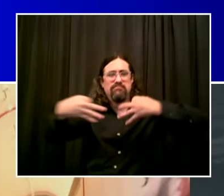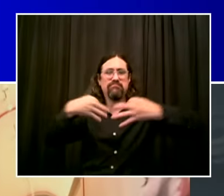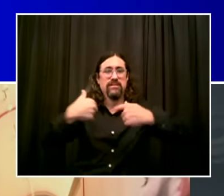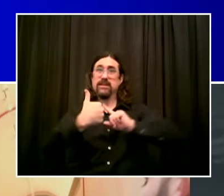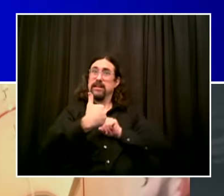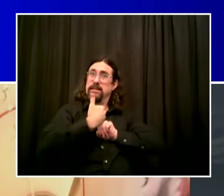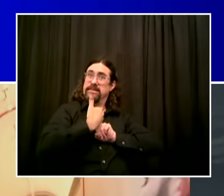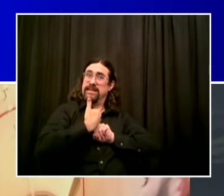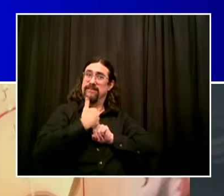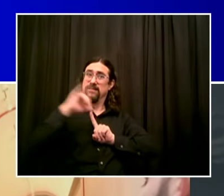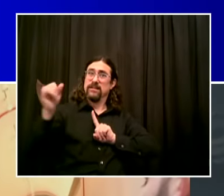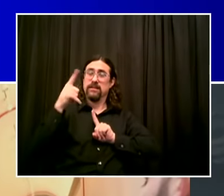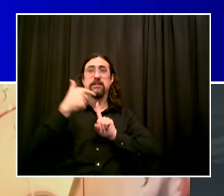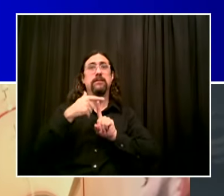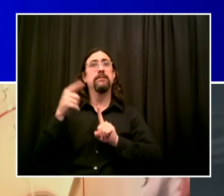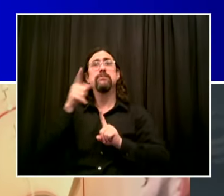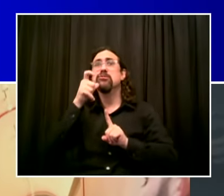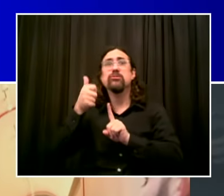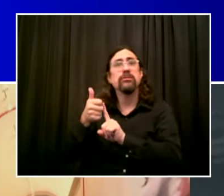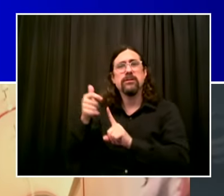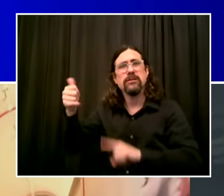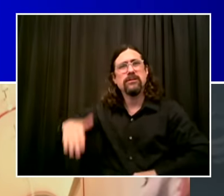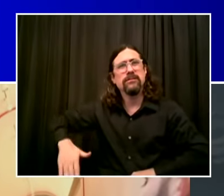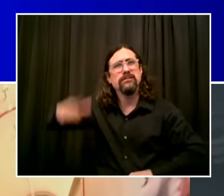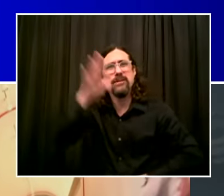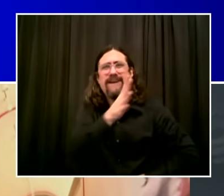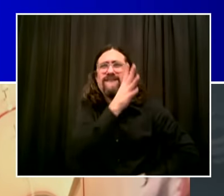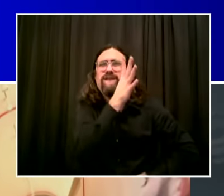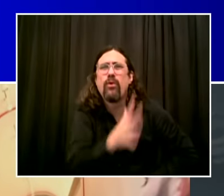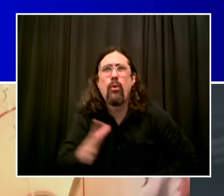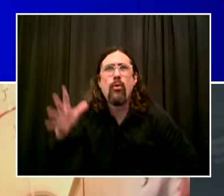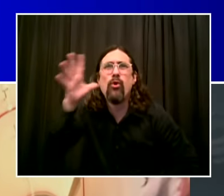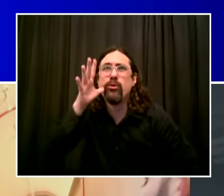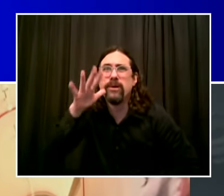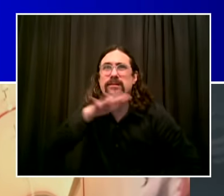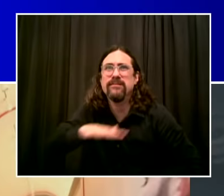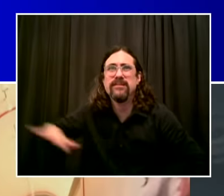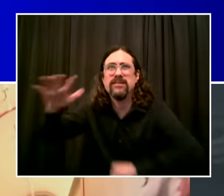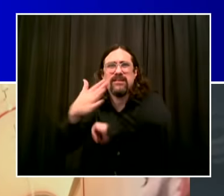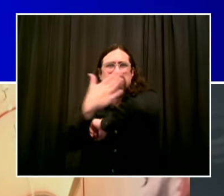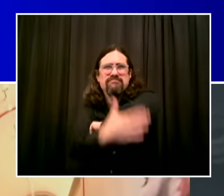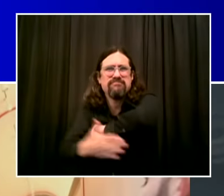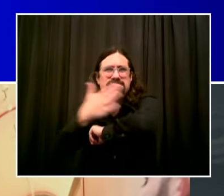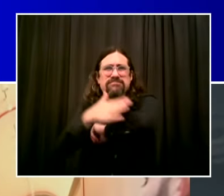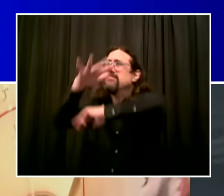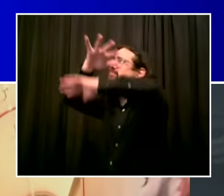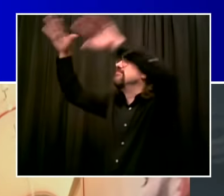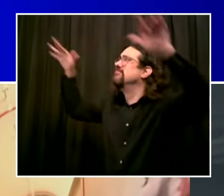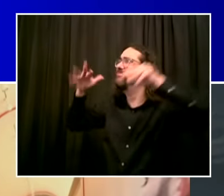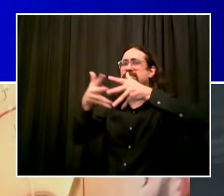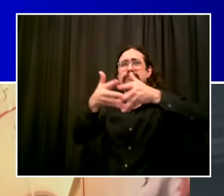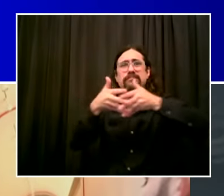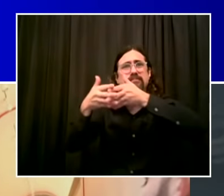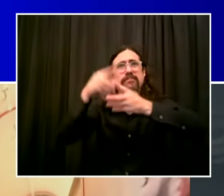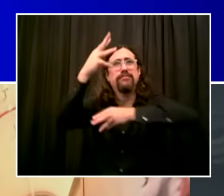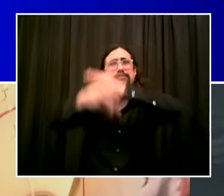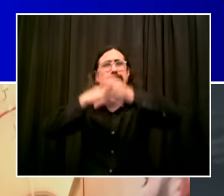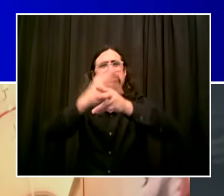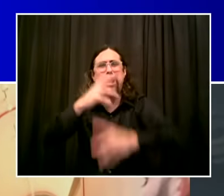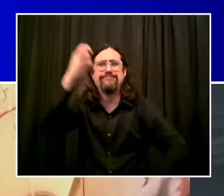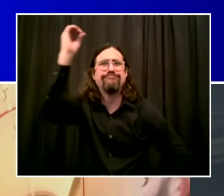and how teachers and mentors and clergy members started to open his eyes, not just to what was going on and what needed to change, but to what he could